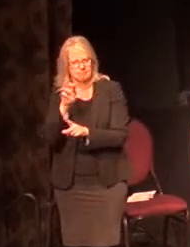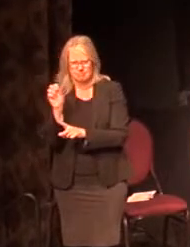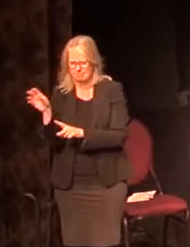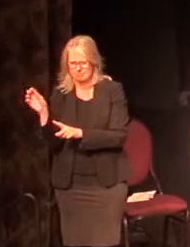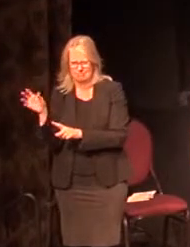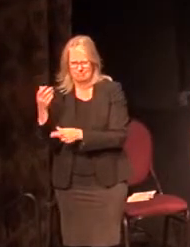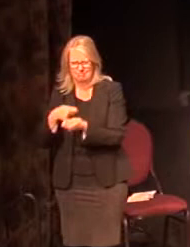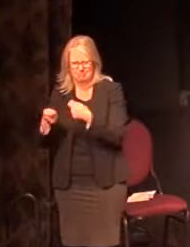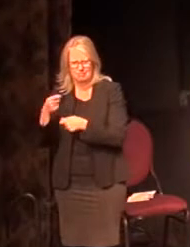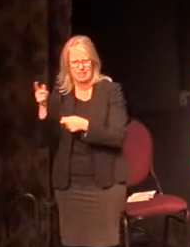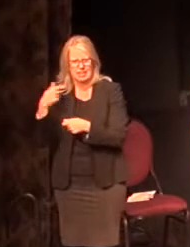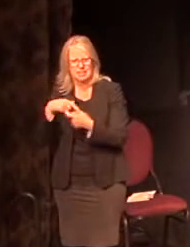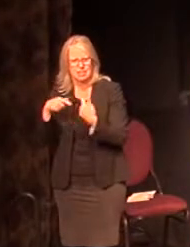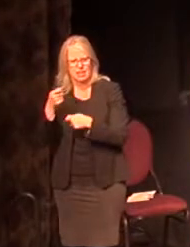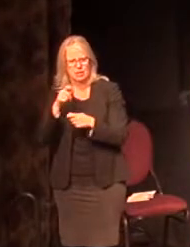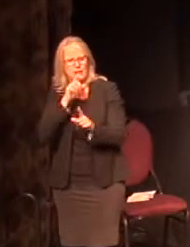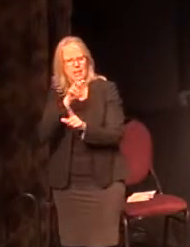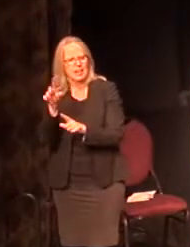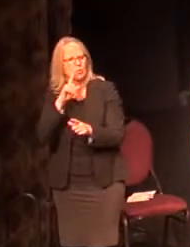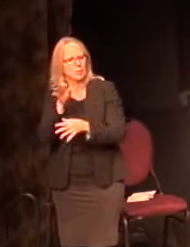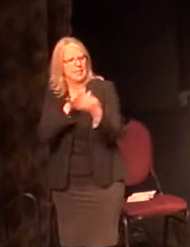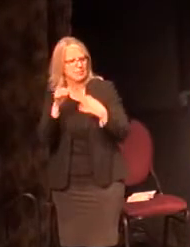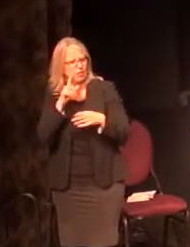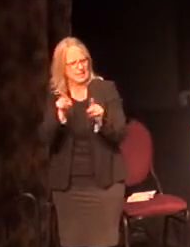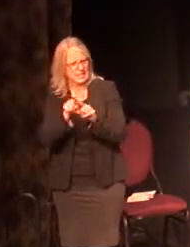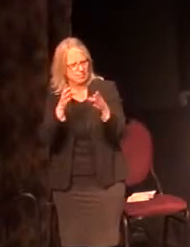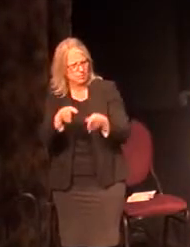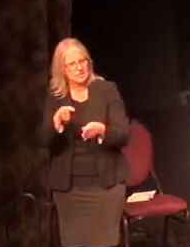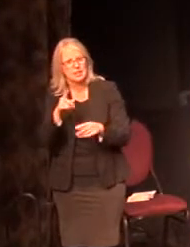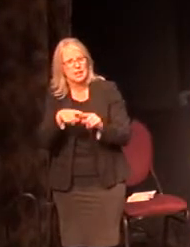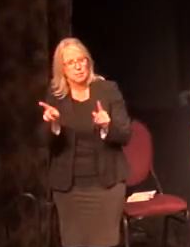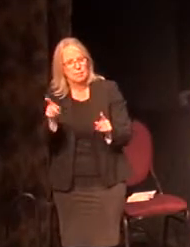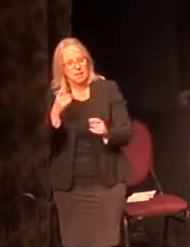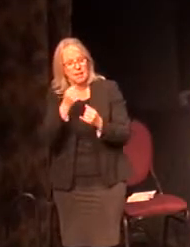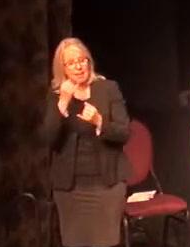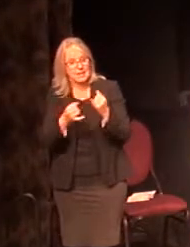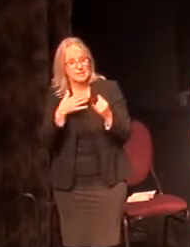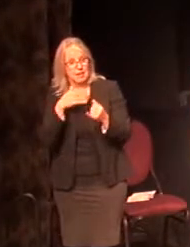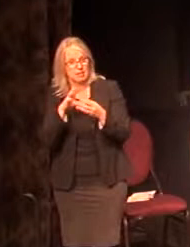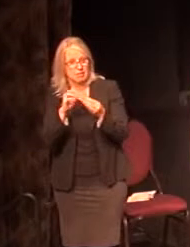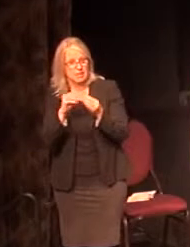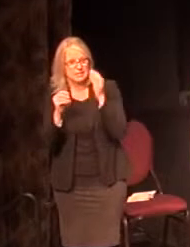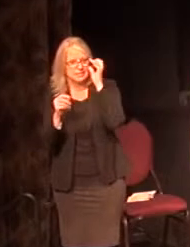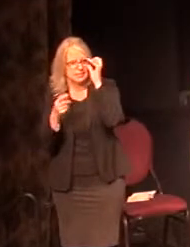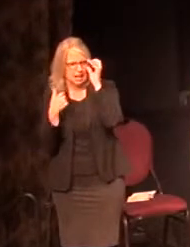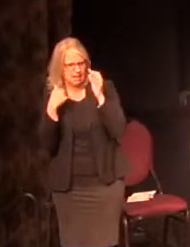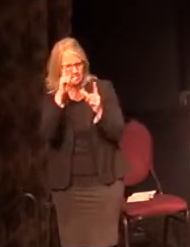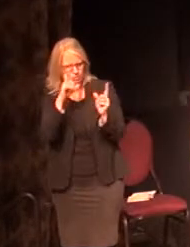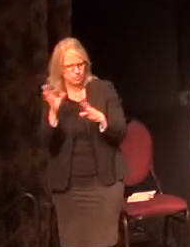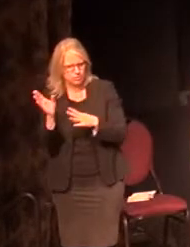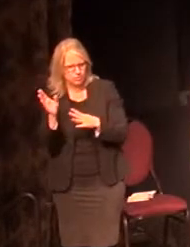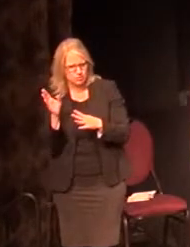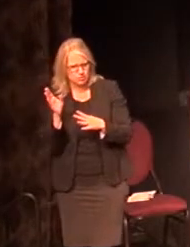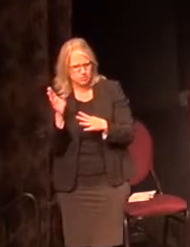to place the same person. And finally, I think one thing that may be missing is maybe what we have in our strategy is the government